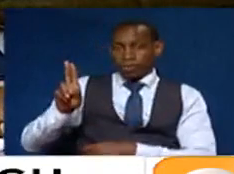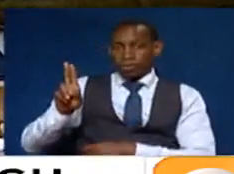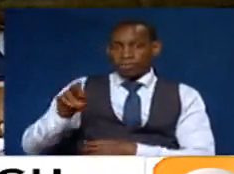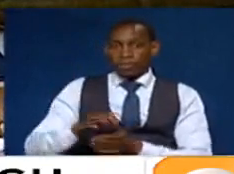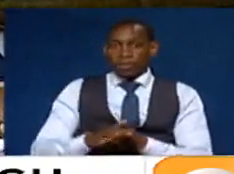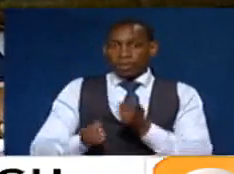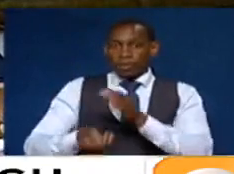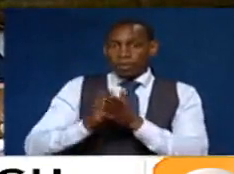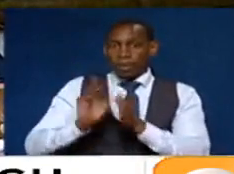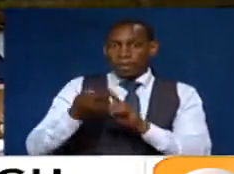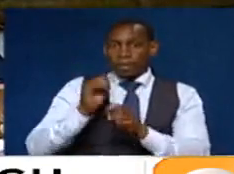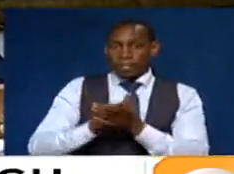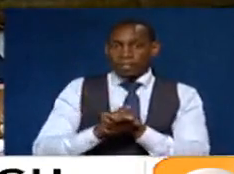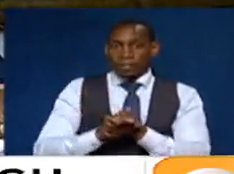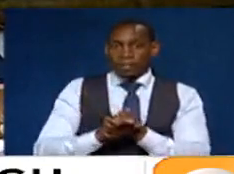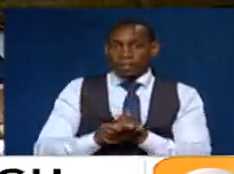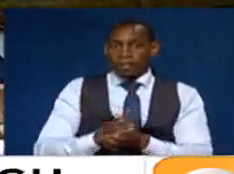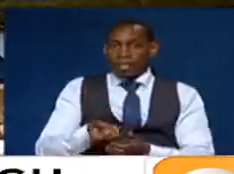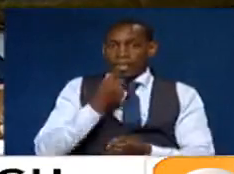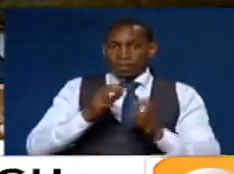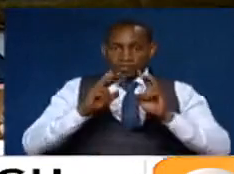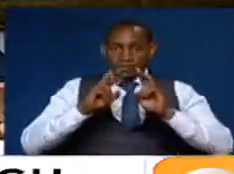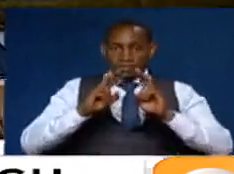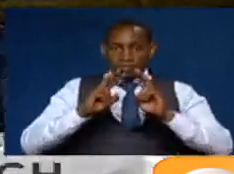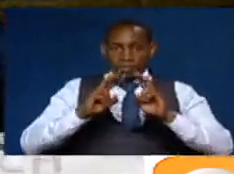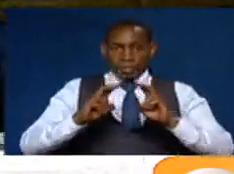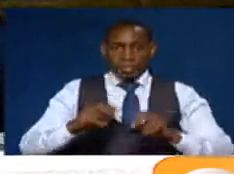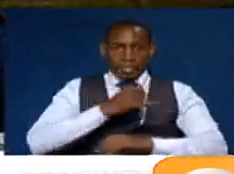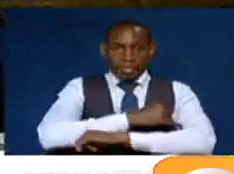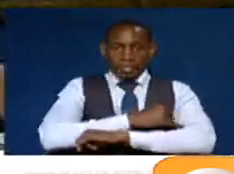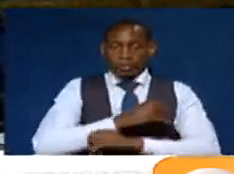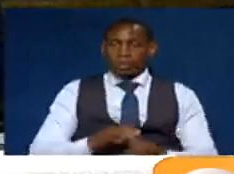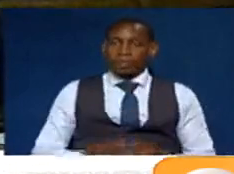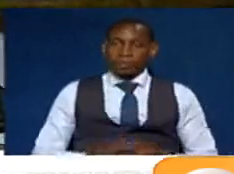launching the first ever phytotherapy research institute in the country.